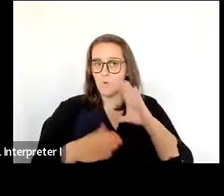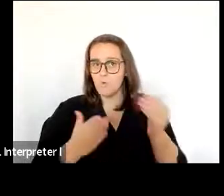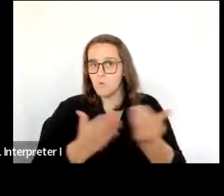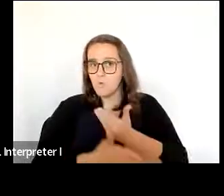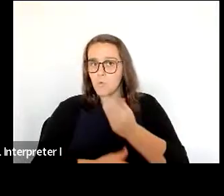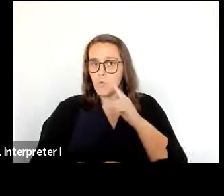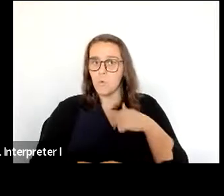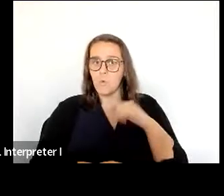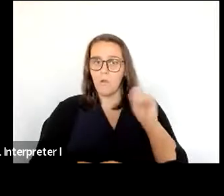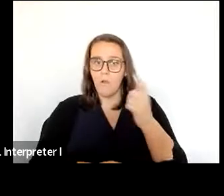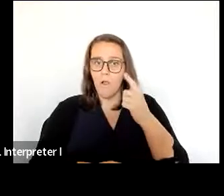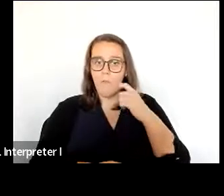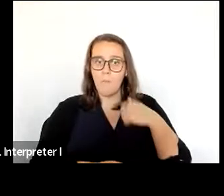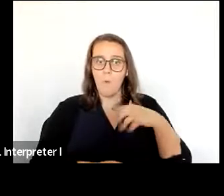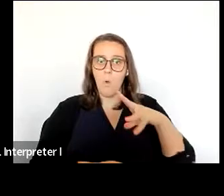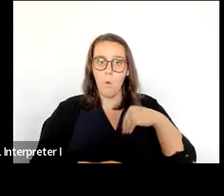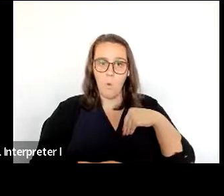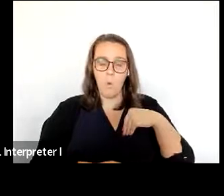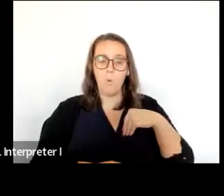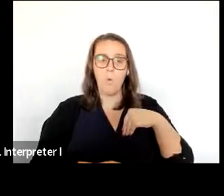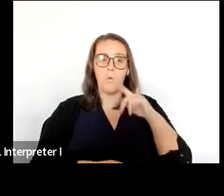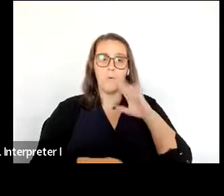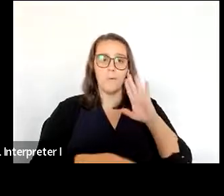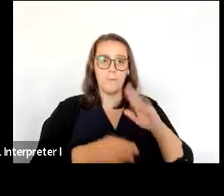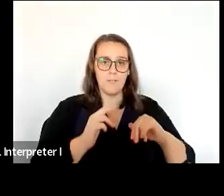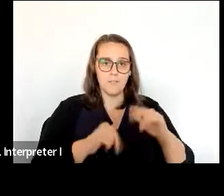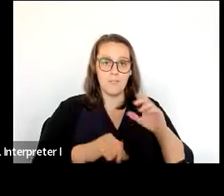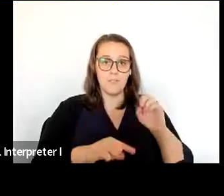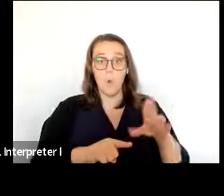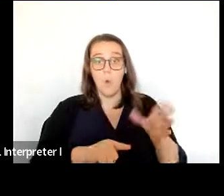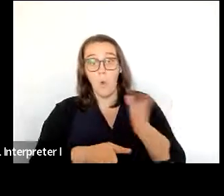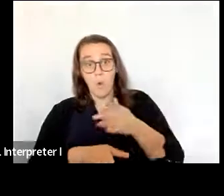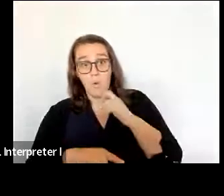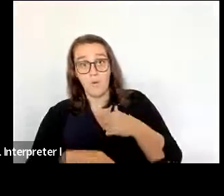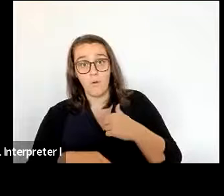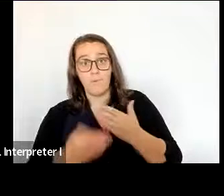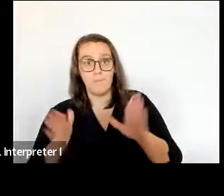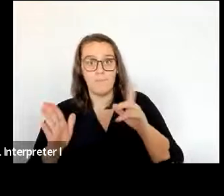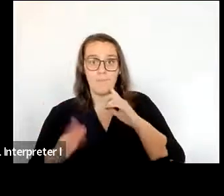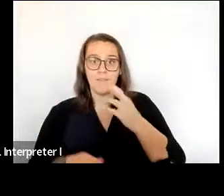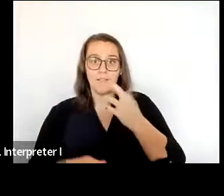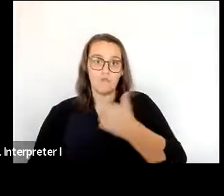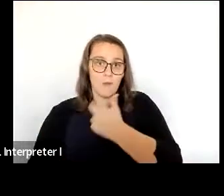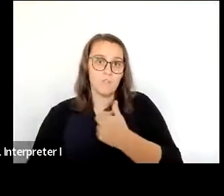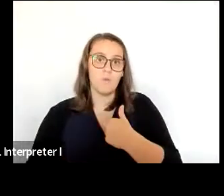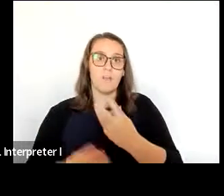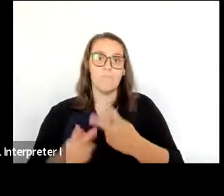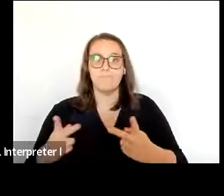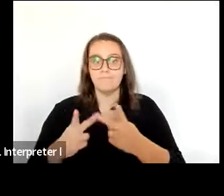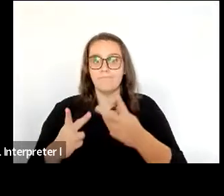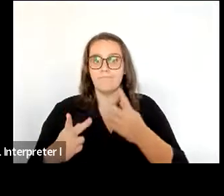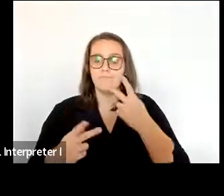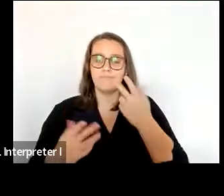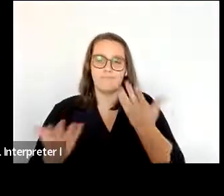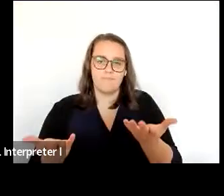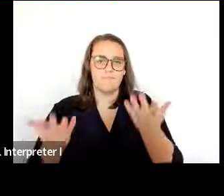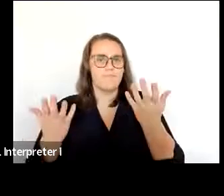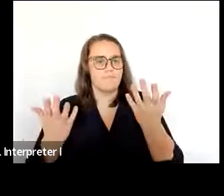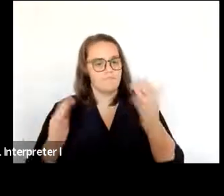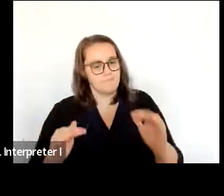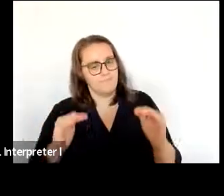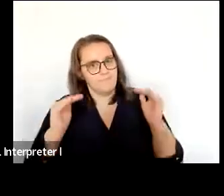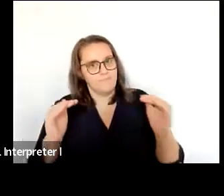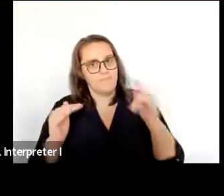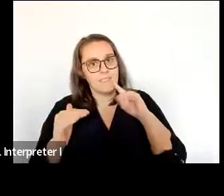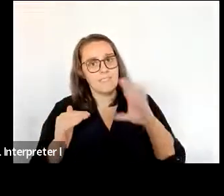renovated business establishments and places of public accommodation, thereby making it easier for people with